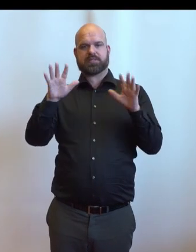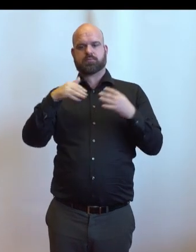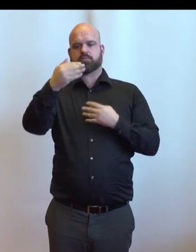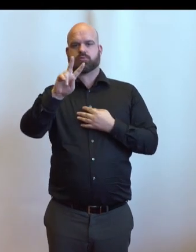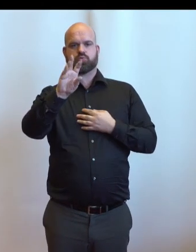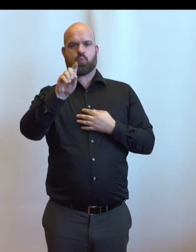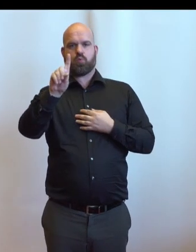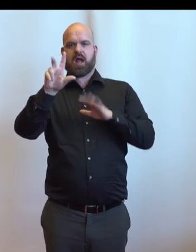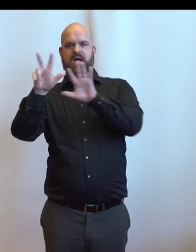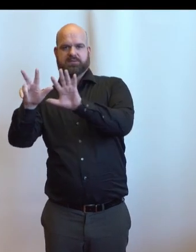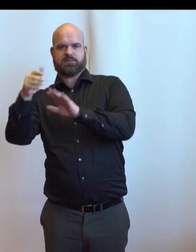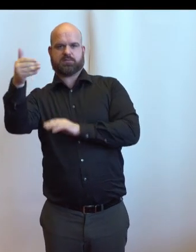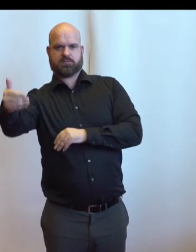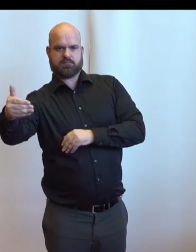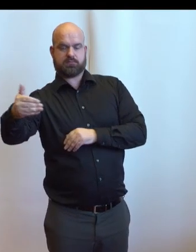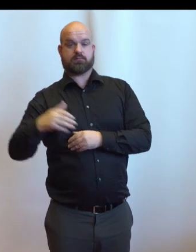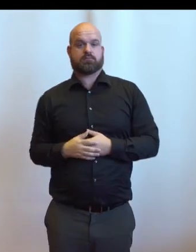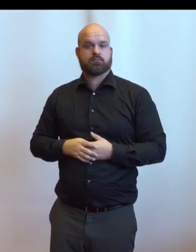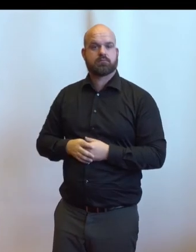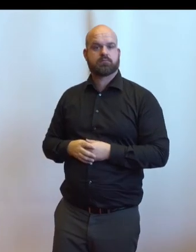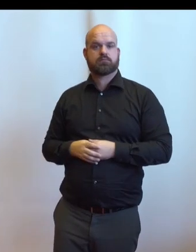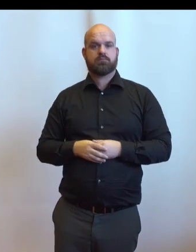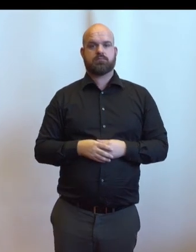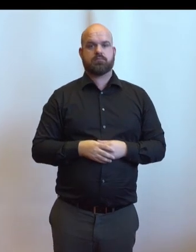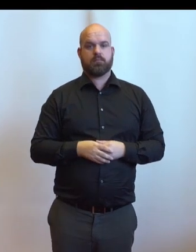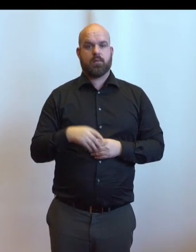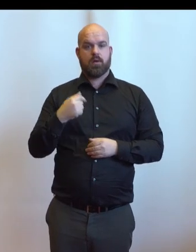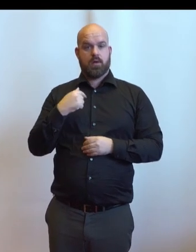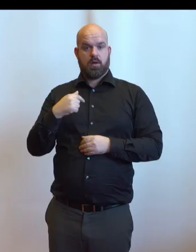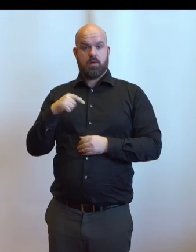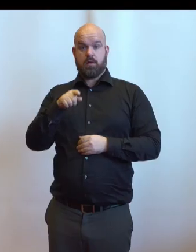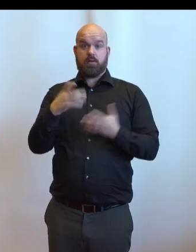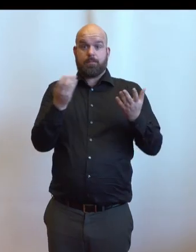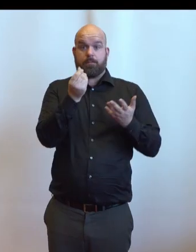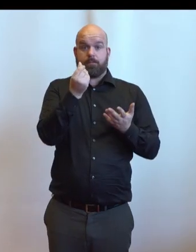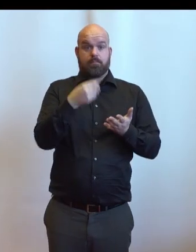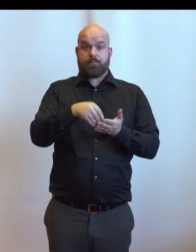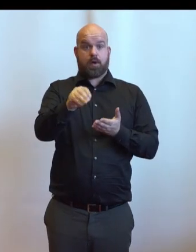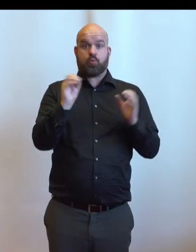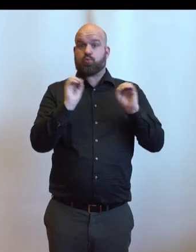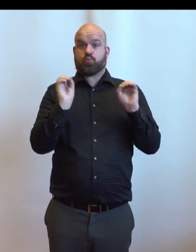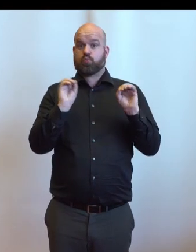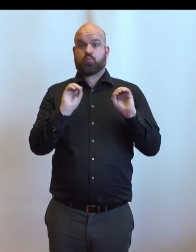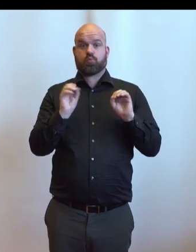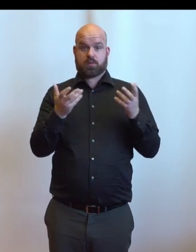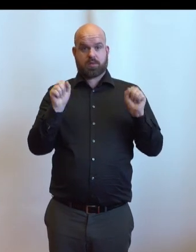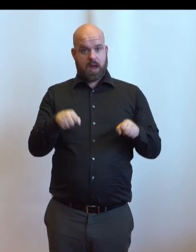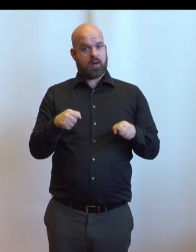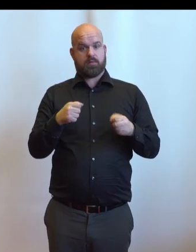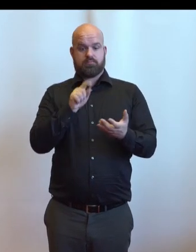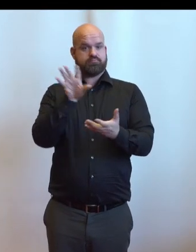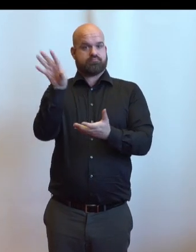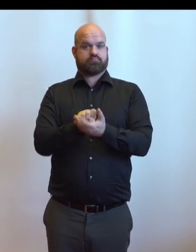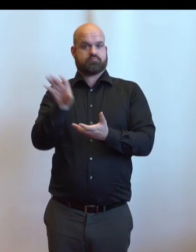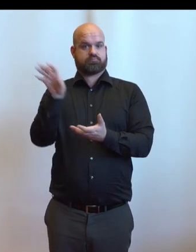it's a free app. Yes, sometimes things are for free. And I'll make sure that you get it, and I'll